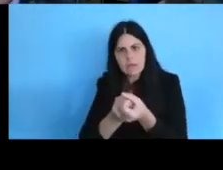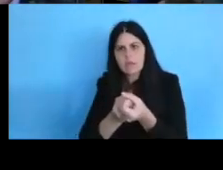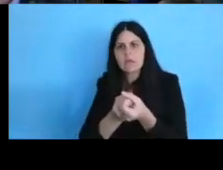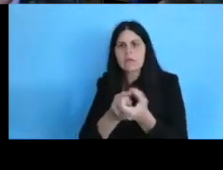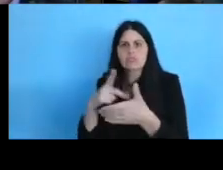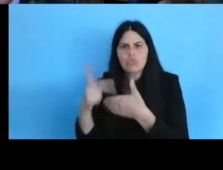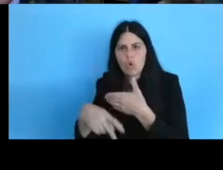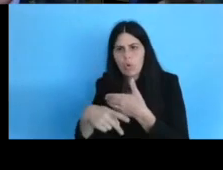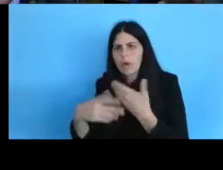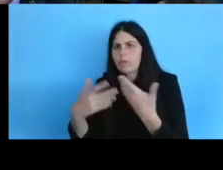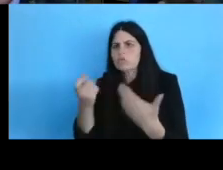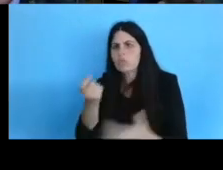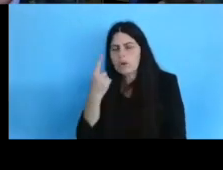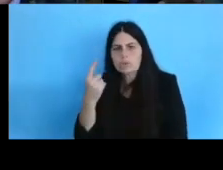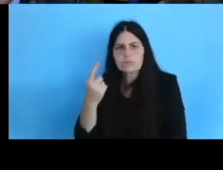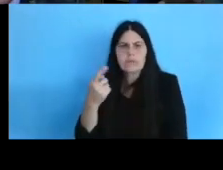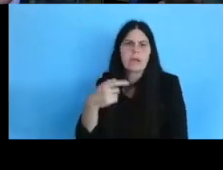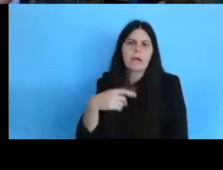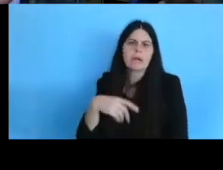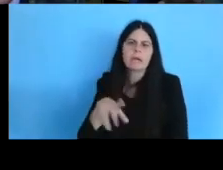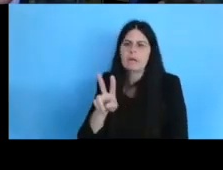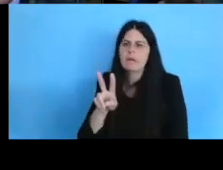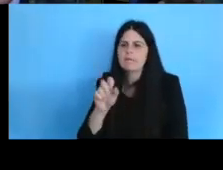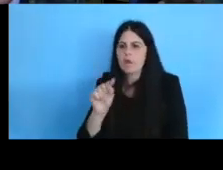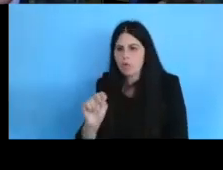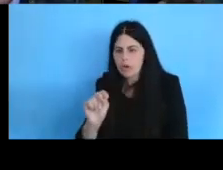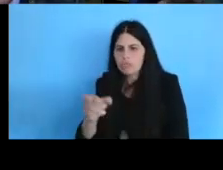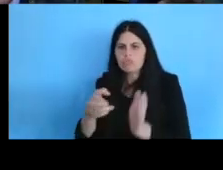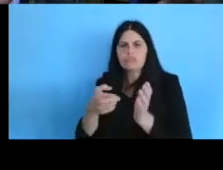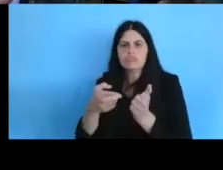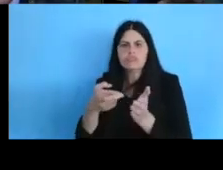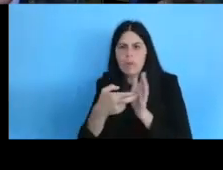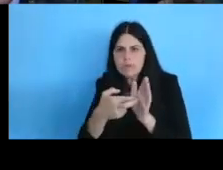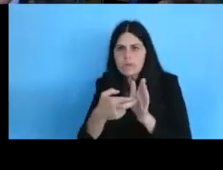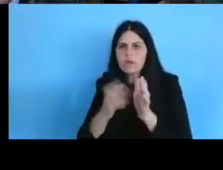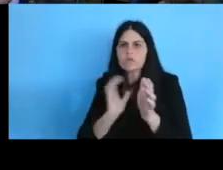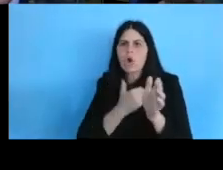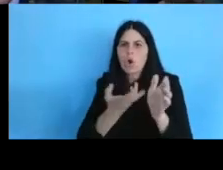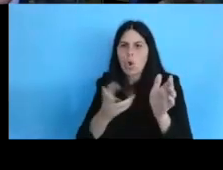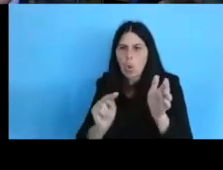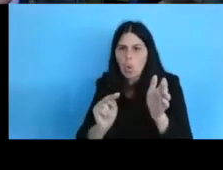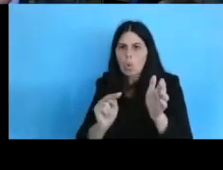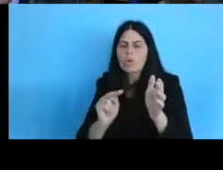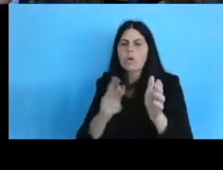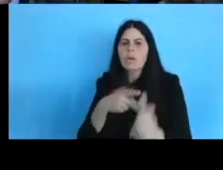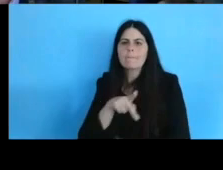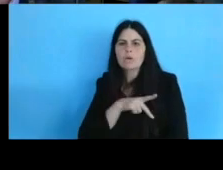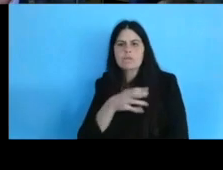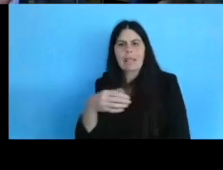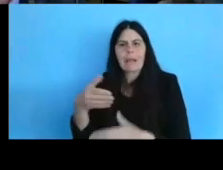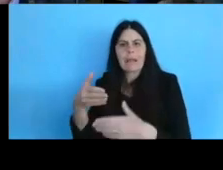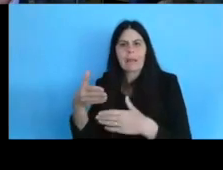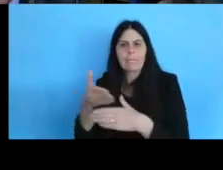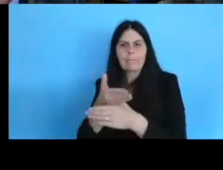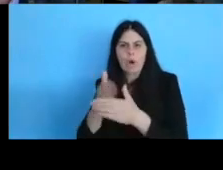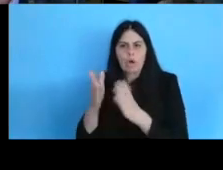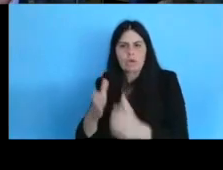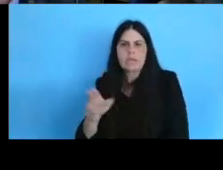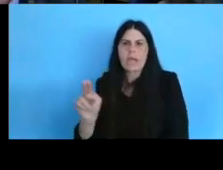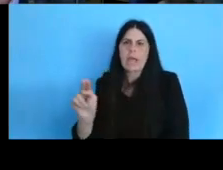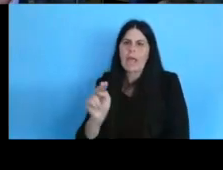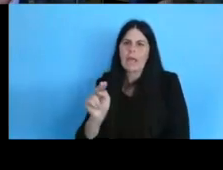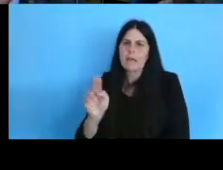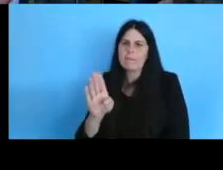veteran licenses for our veteran representatives and our own personnel and partners. So I would also say MVTI is a